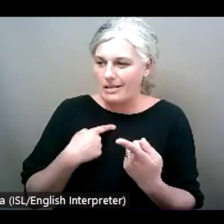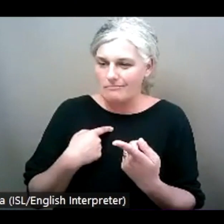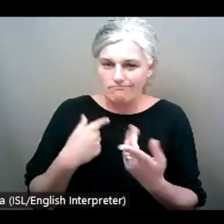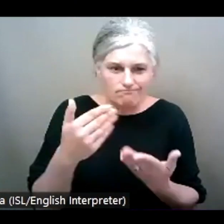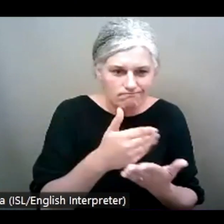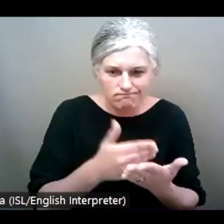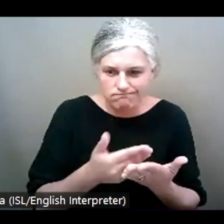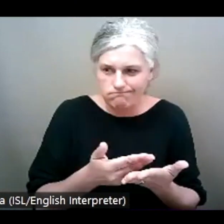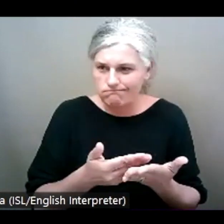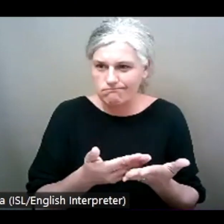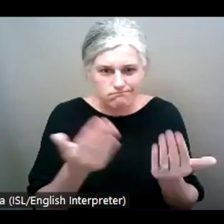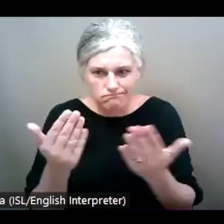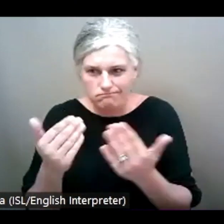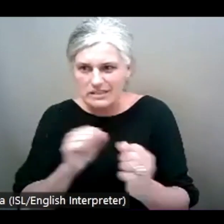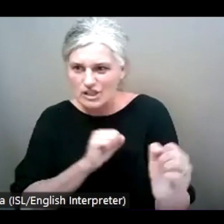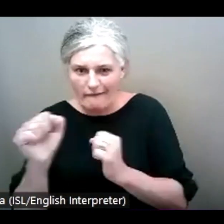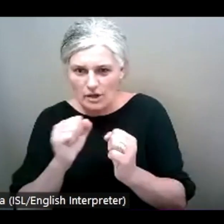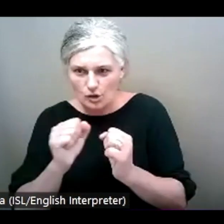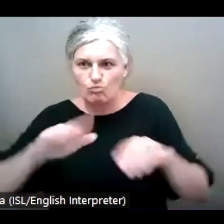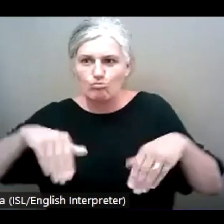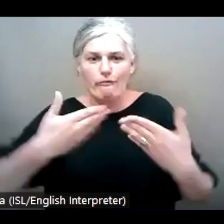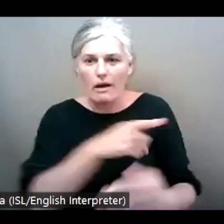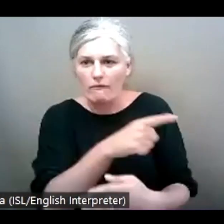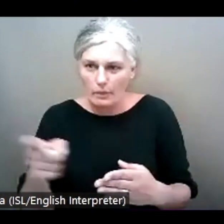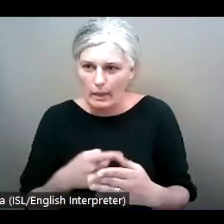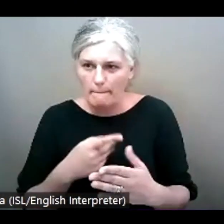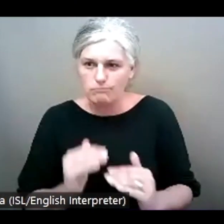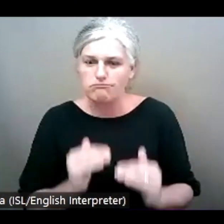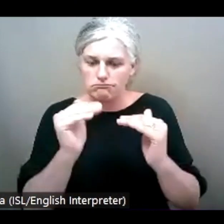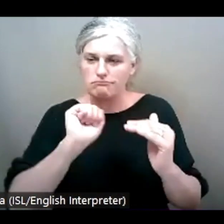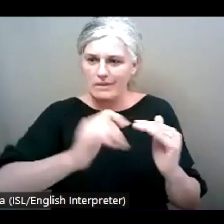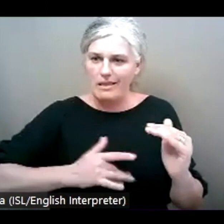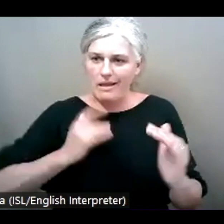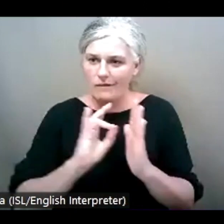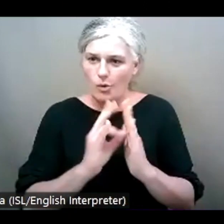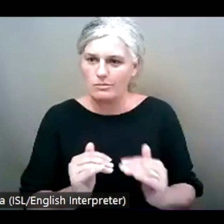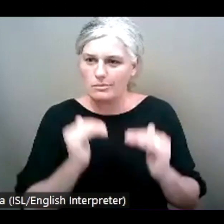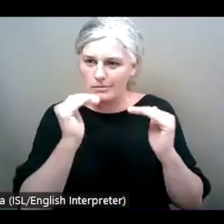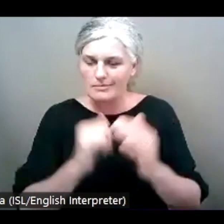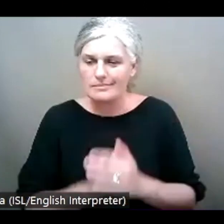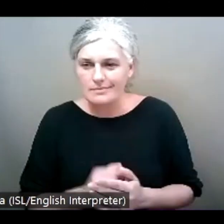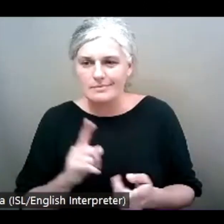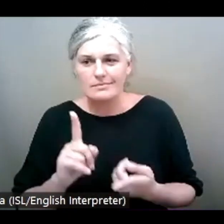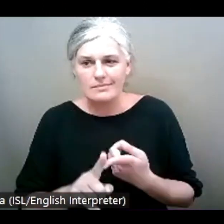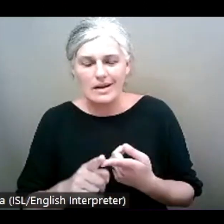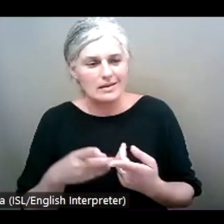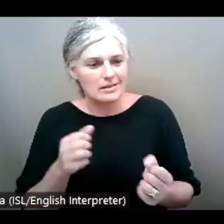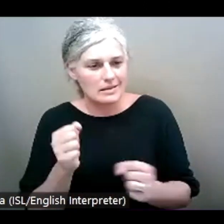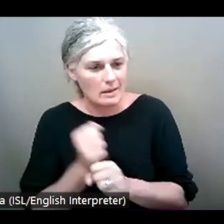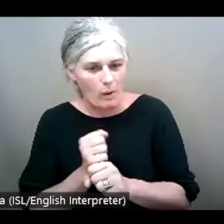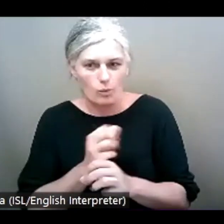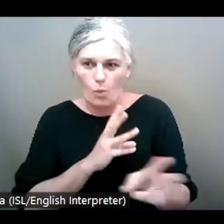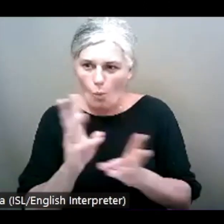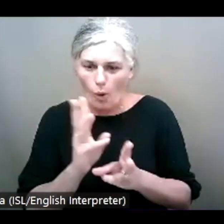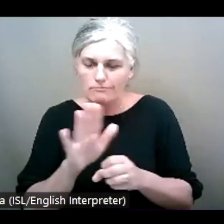they need to live a good life. I also have done an awful lot of training and development work in the area